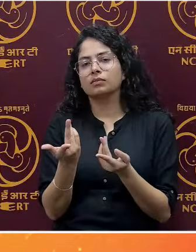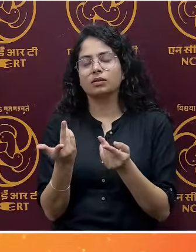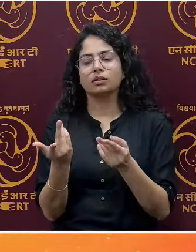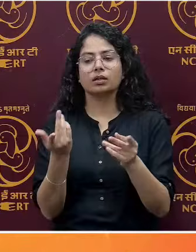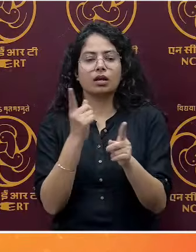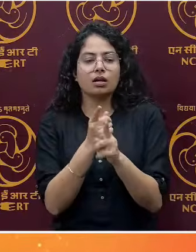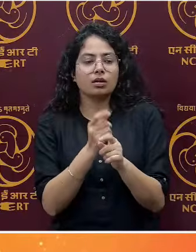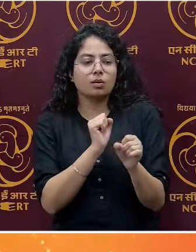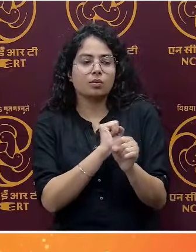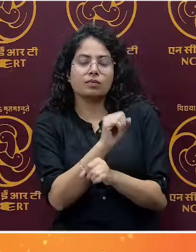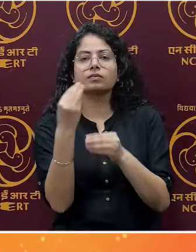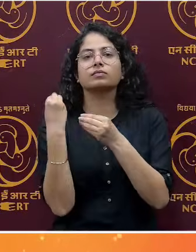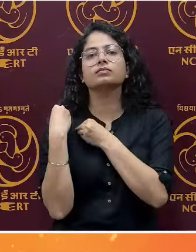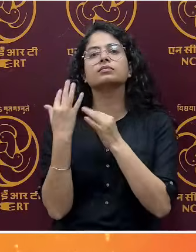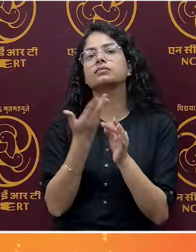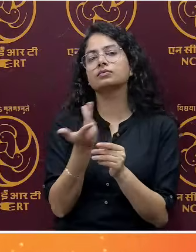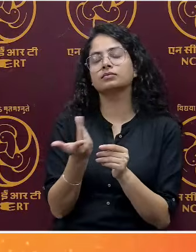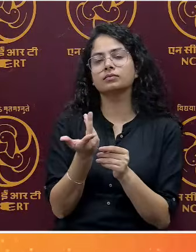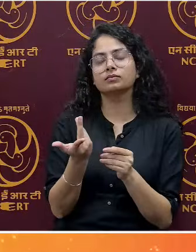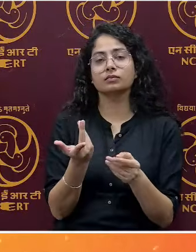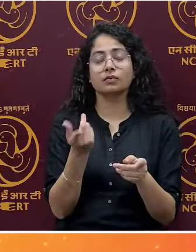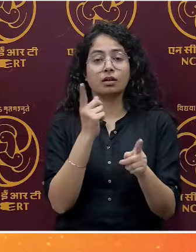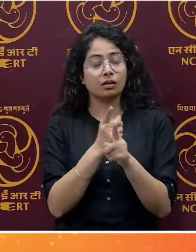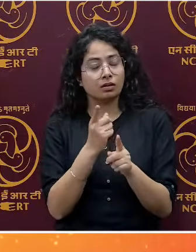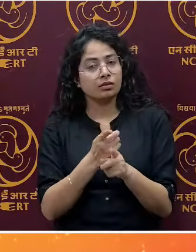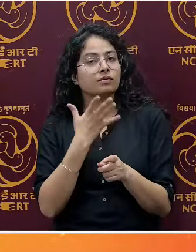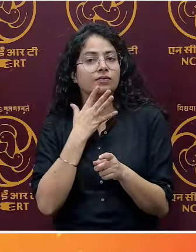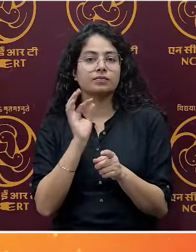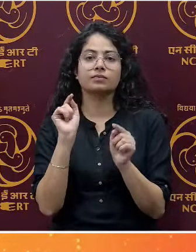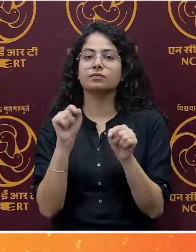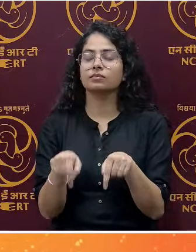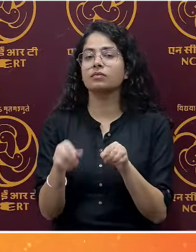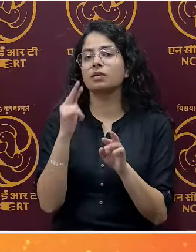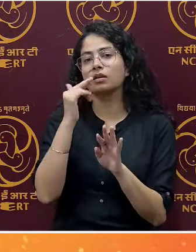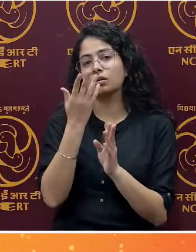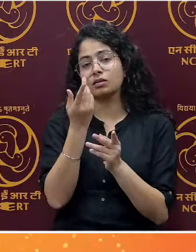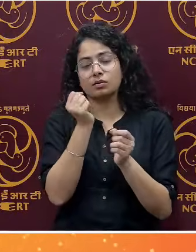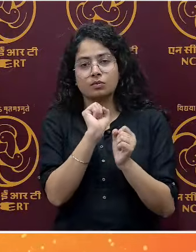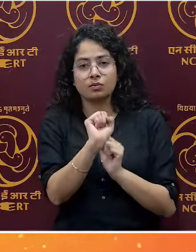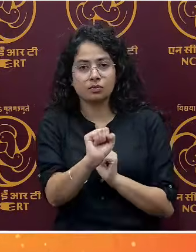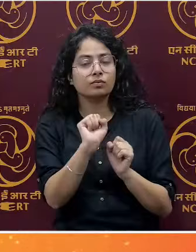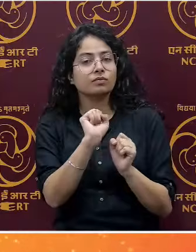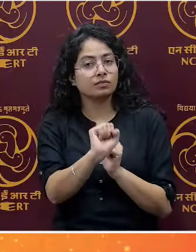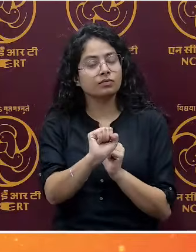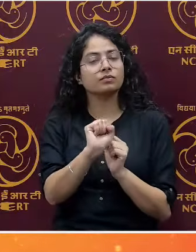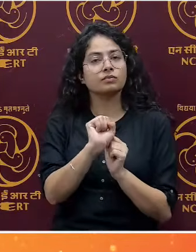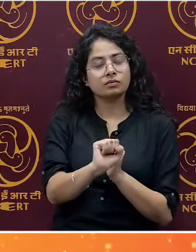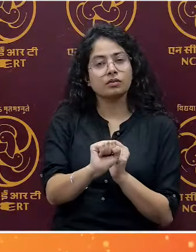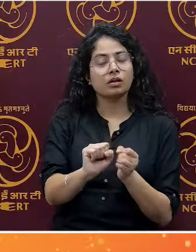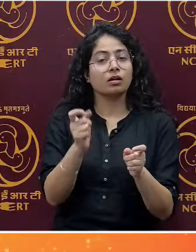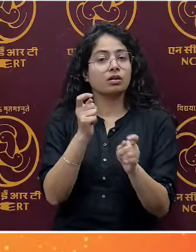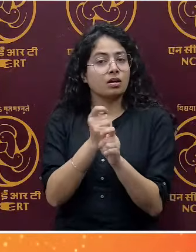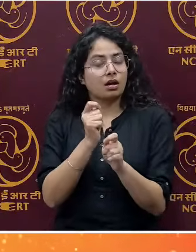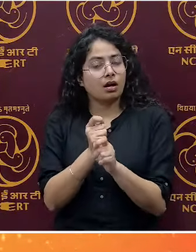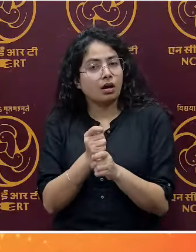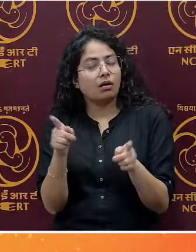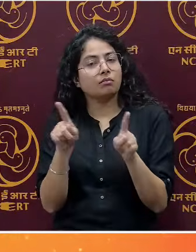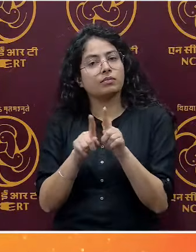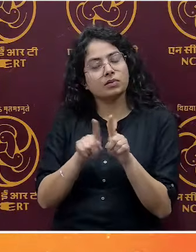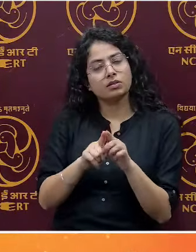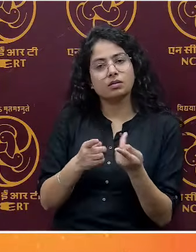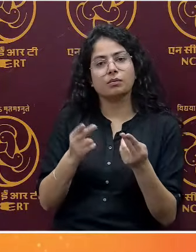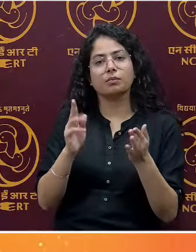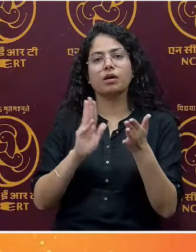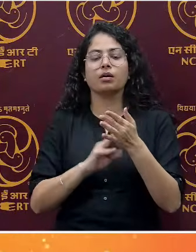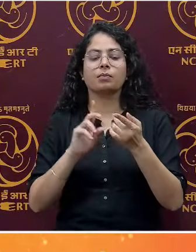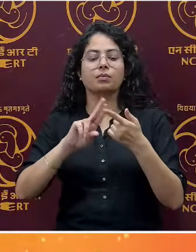of a teacher now? So the role of teacher is very crucial here, because they have to work as mentor and